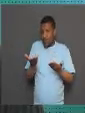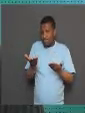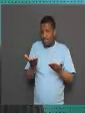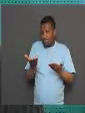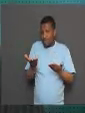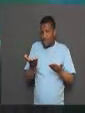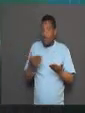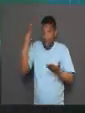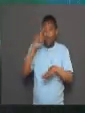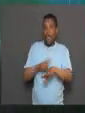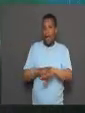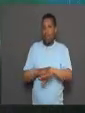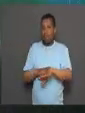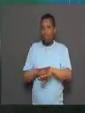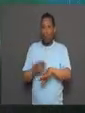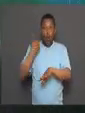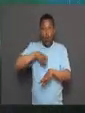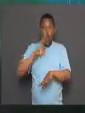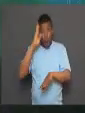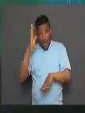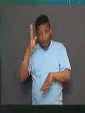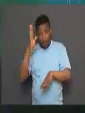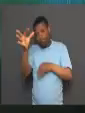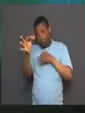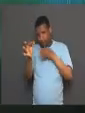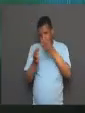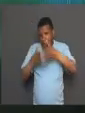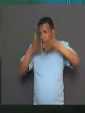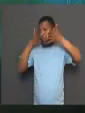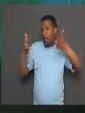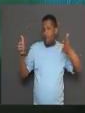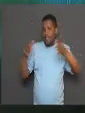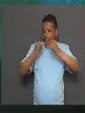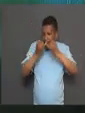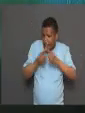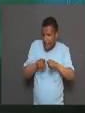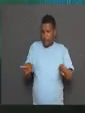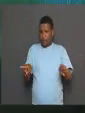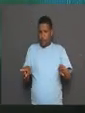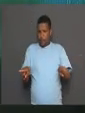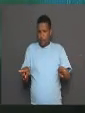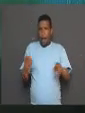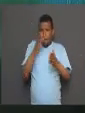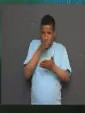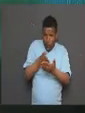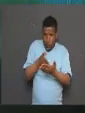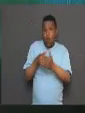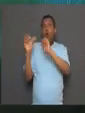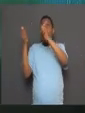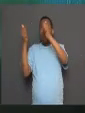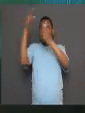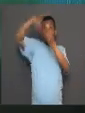properties. Next time, we will expand on the distinction between